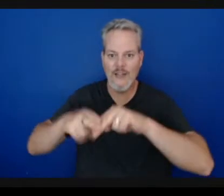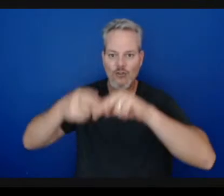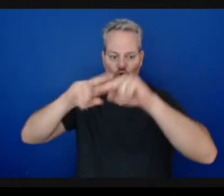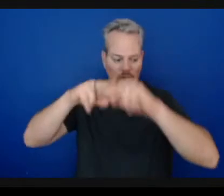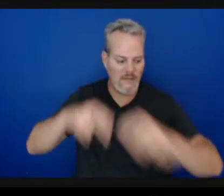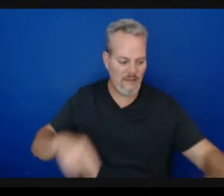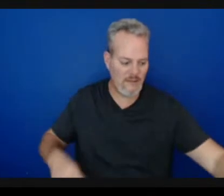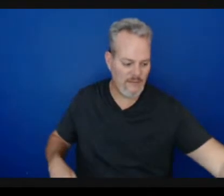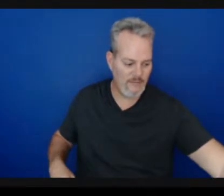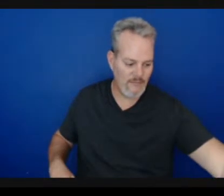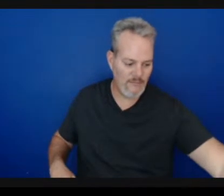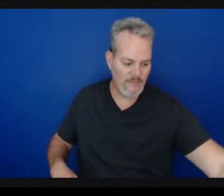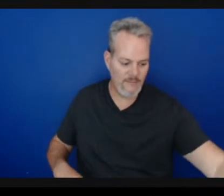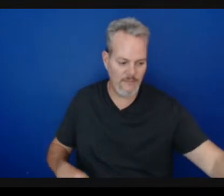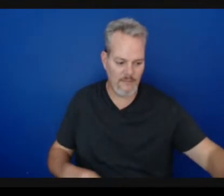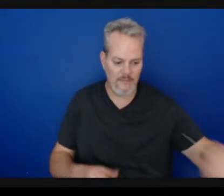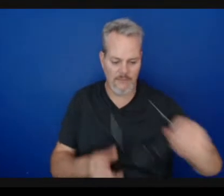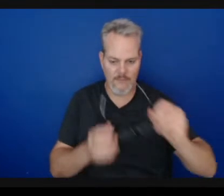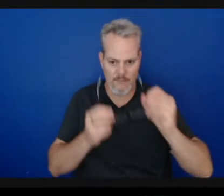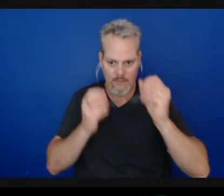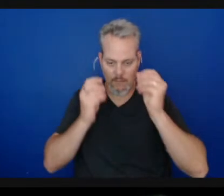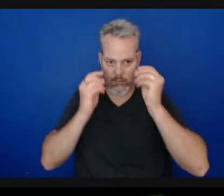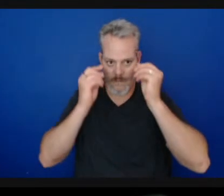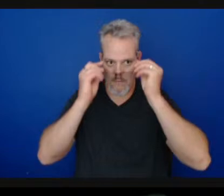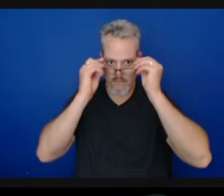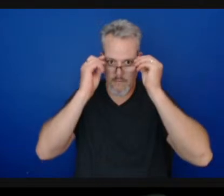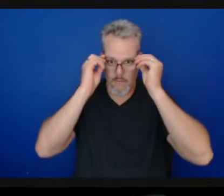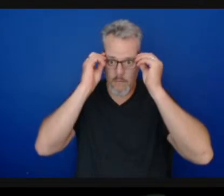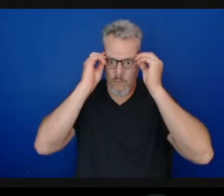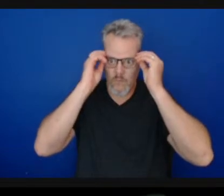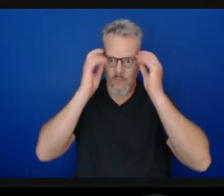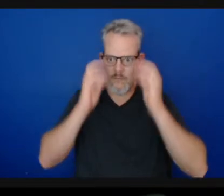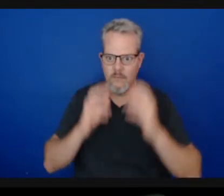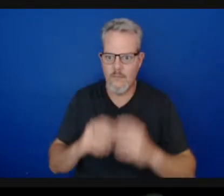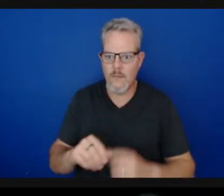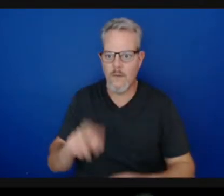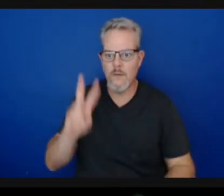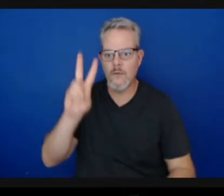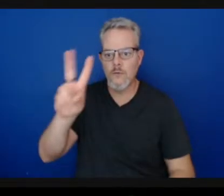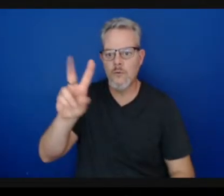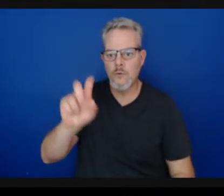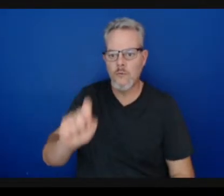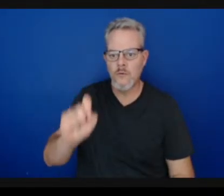park at Hawaii volcanoes of 2.5% from 2022,